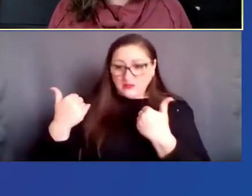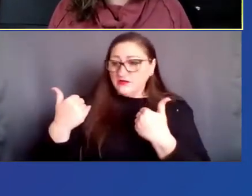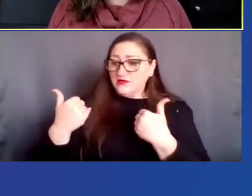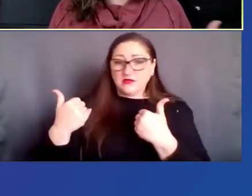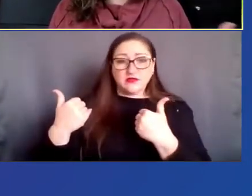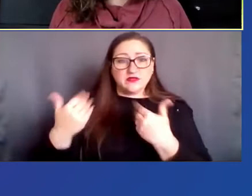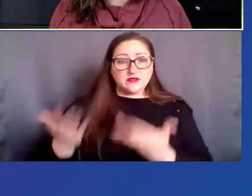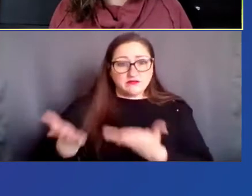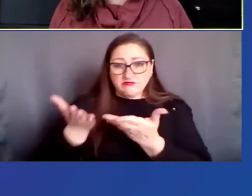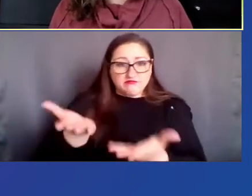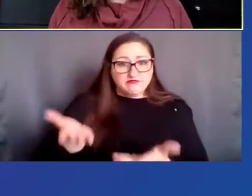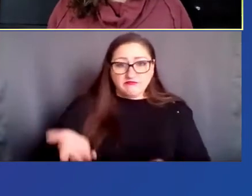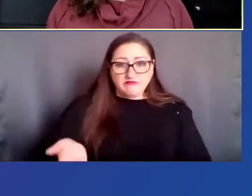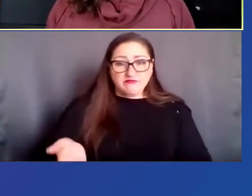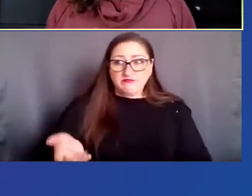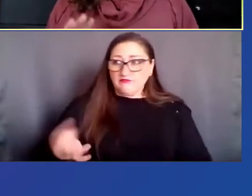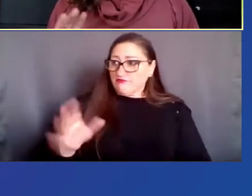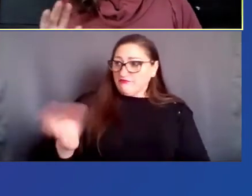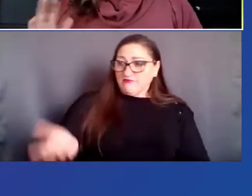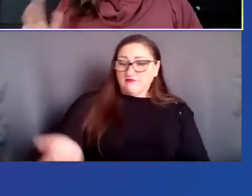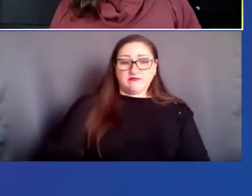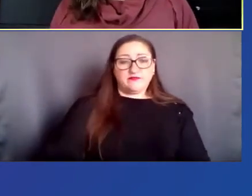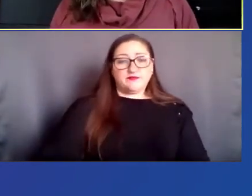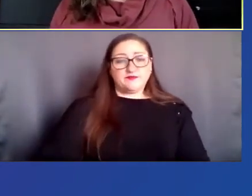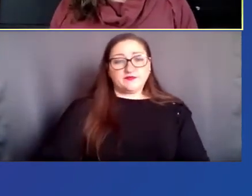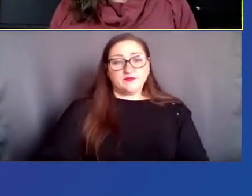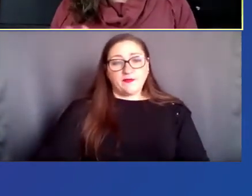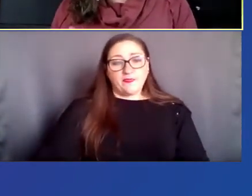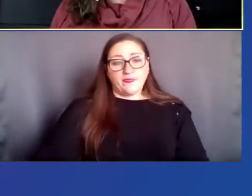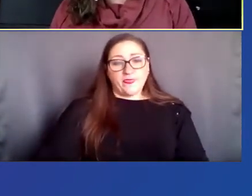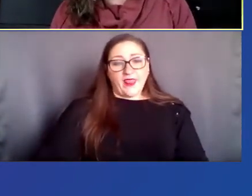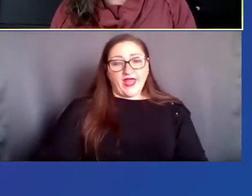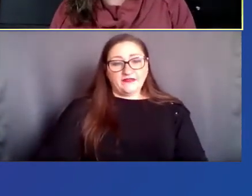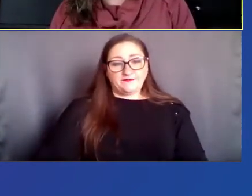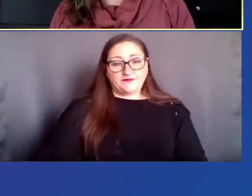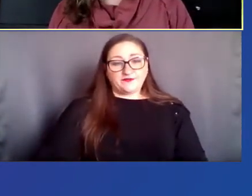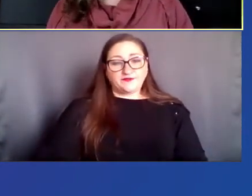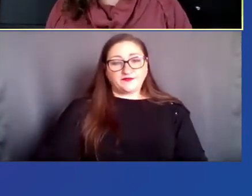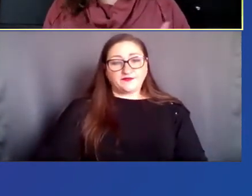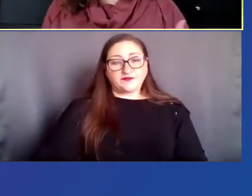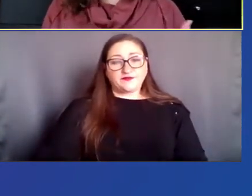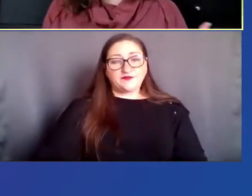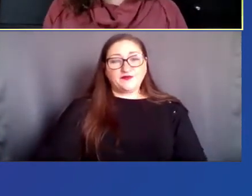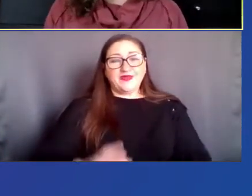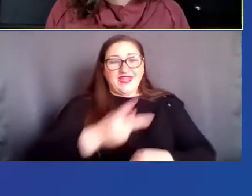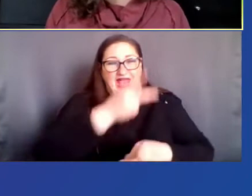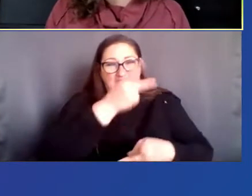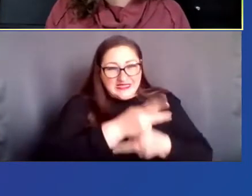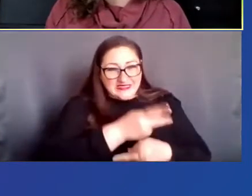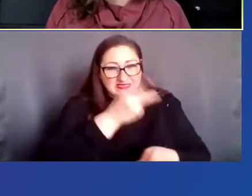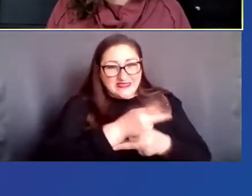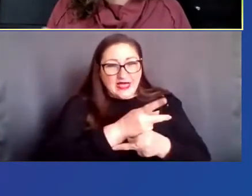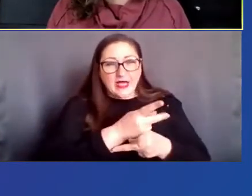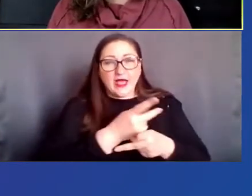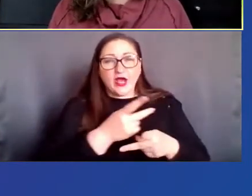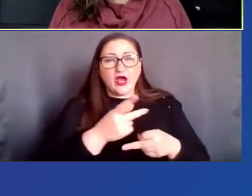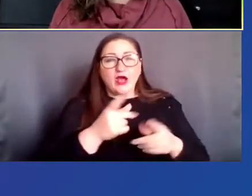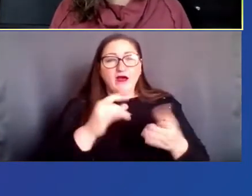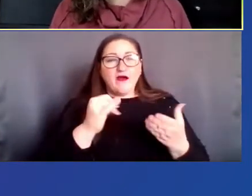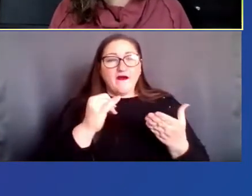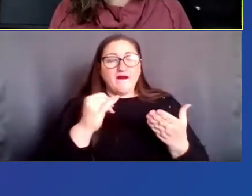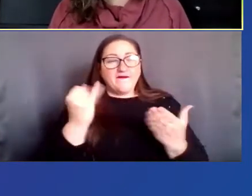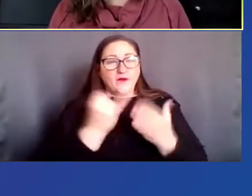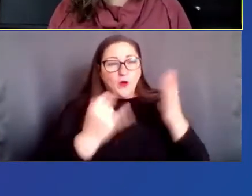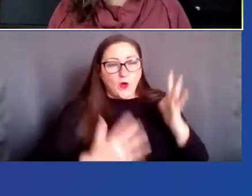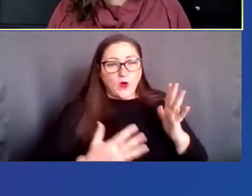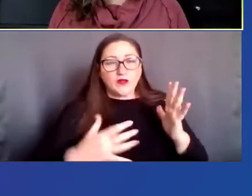And I feel like I take care of artists in Estrogenius and in the way that we work in Women in Motion, which